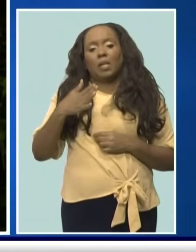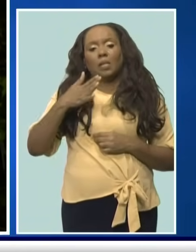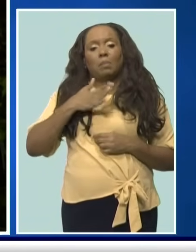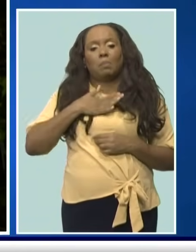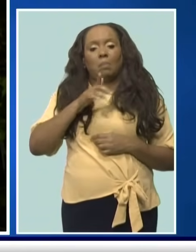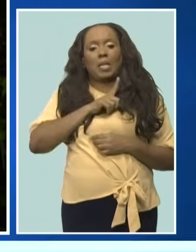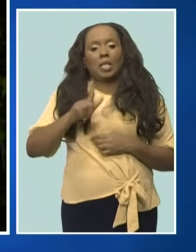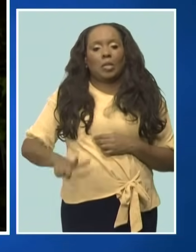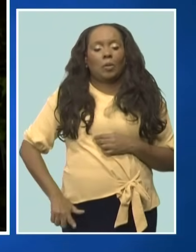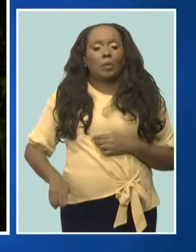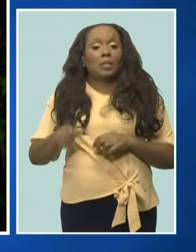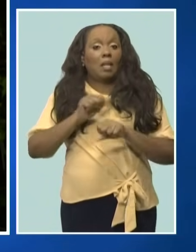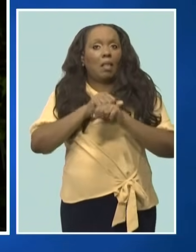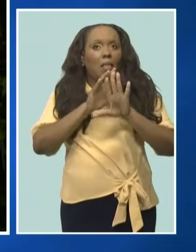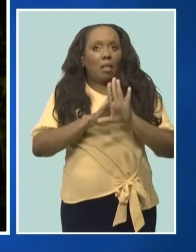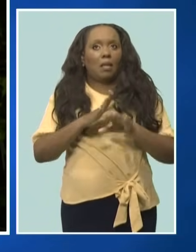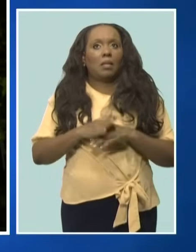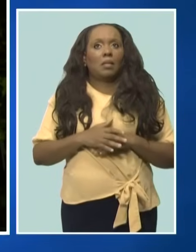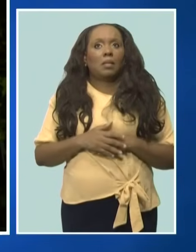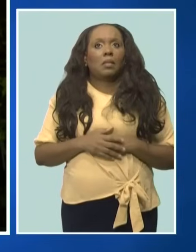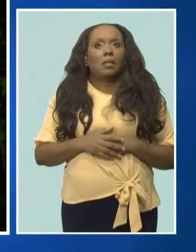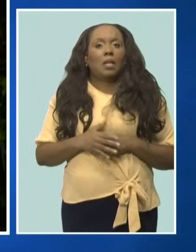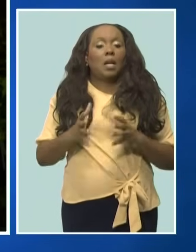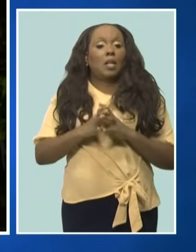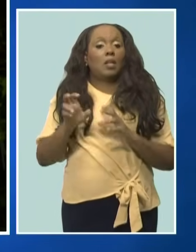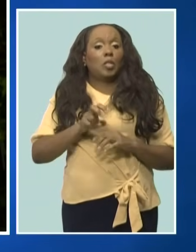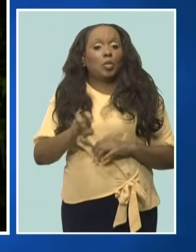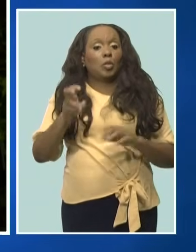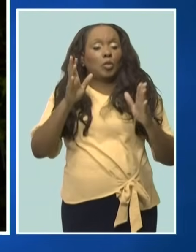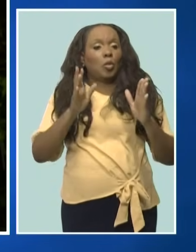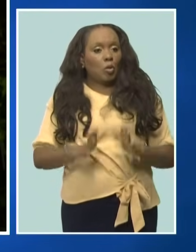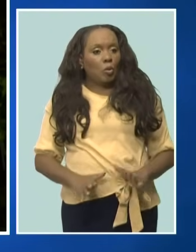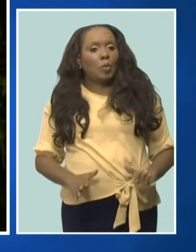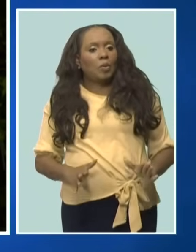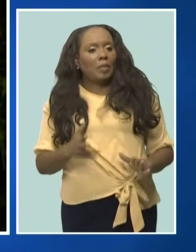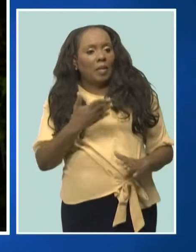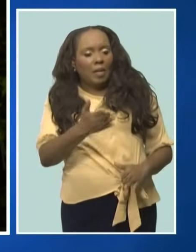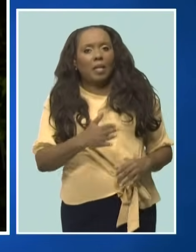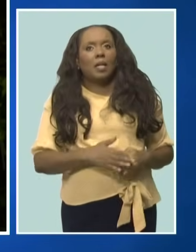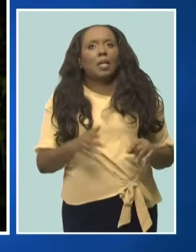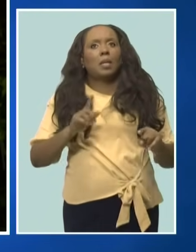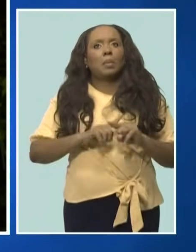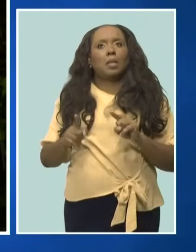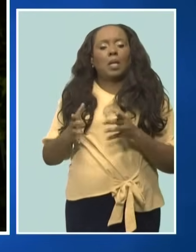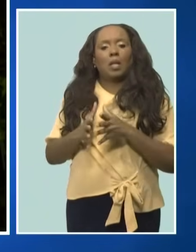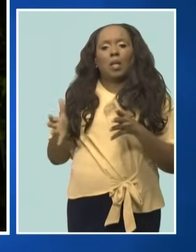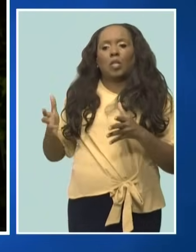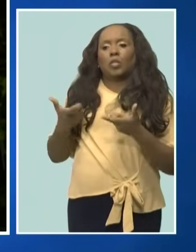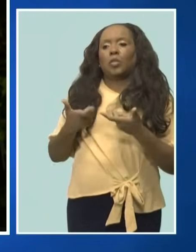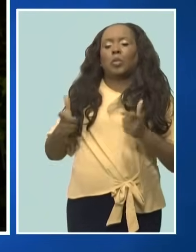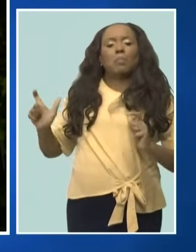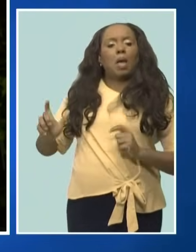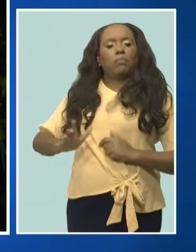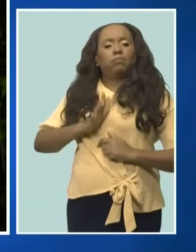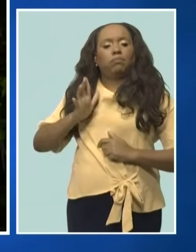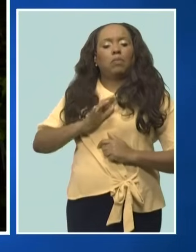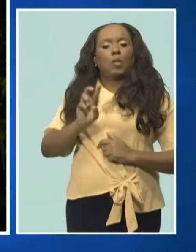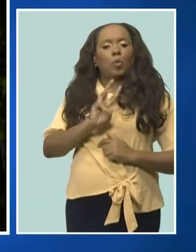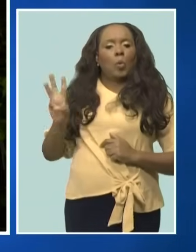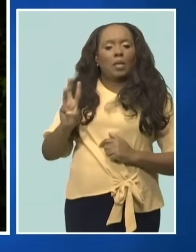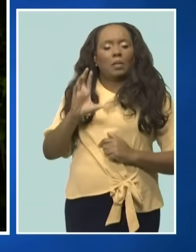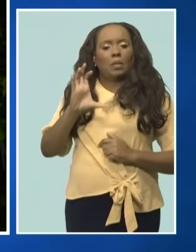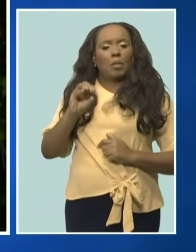restaurants, the big restaurants on the West Coast get concessions. They all get concessions. The villas get